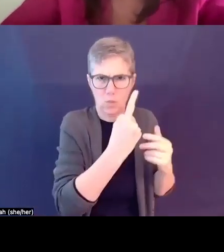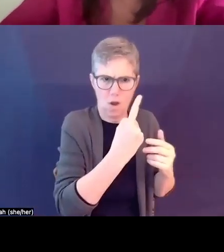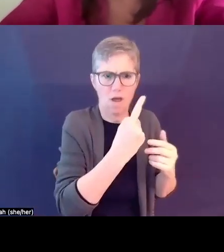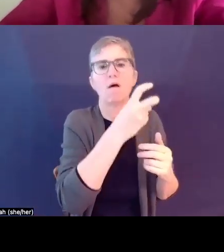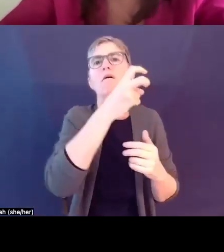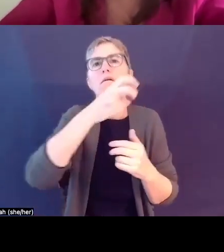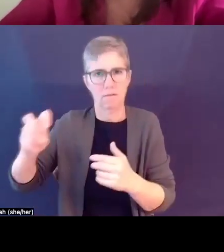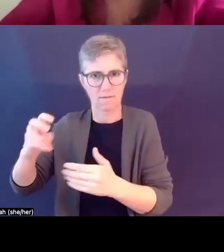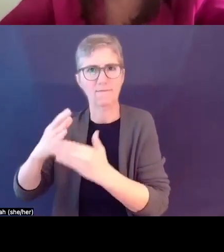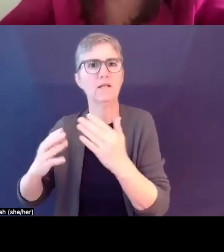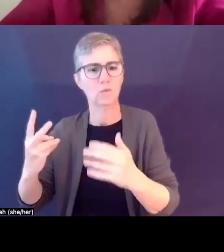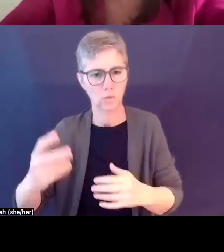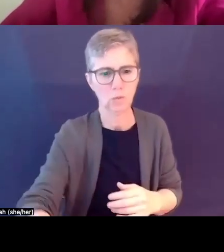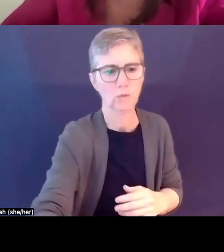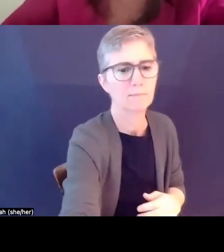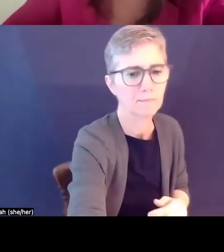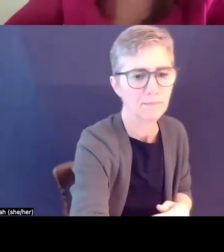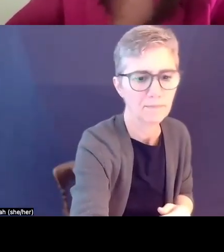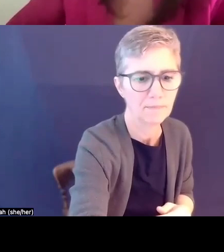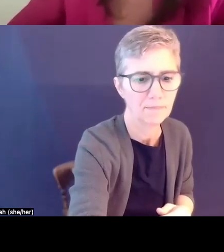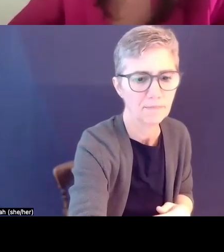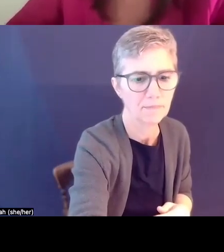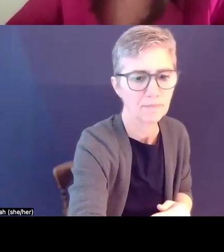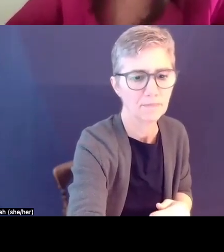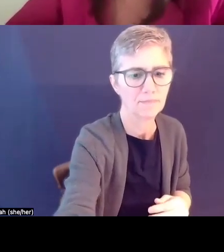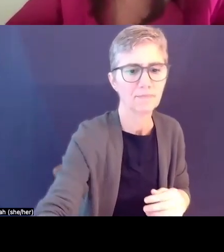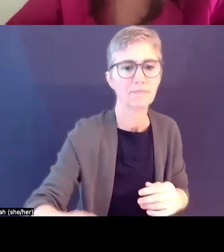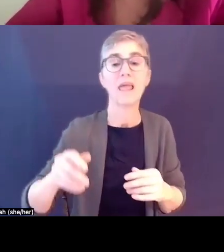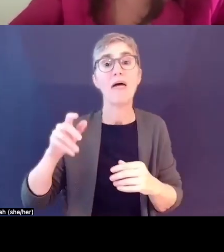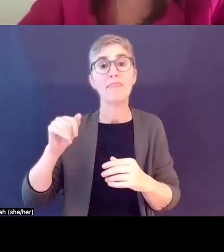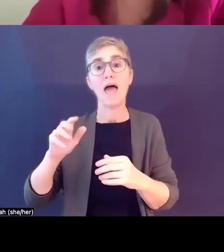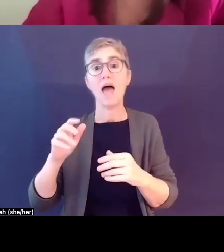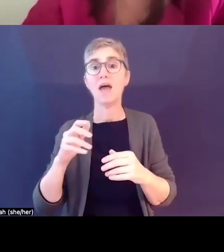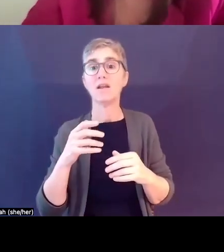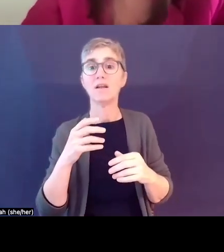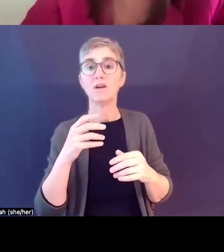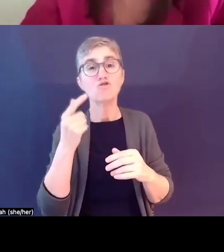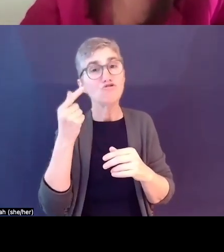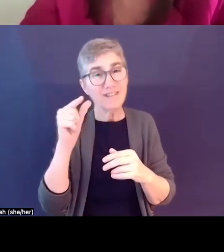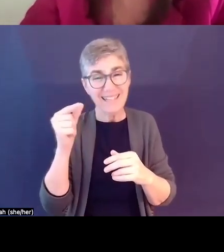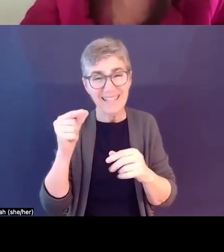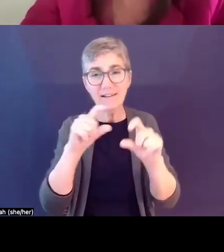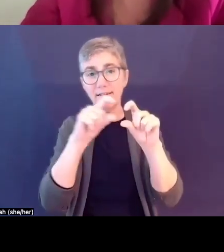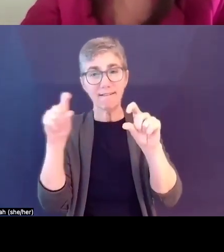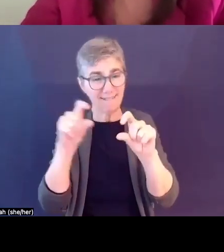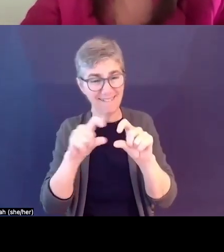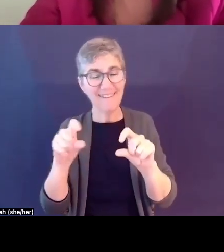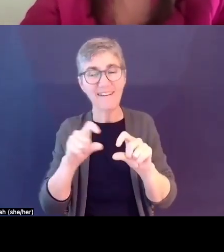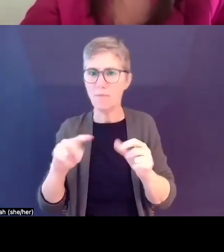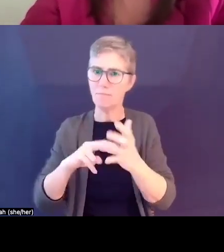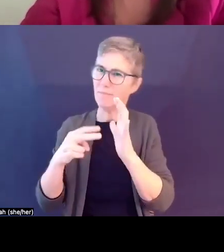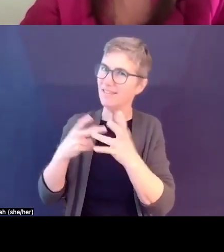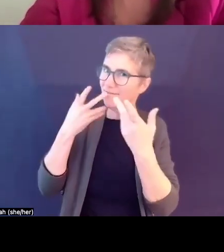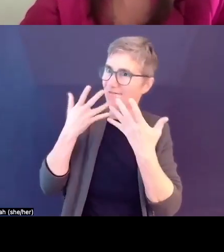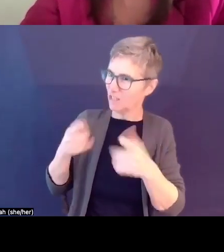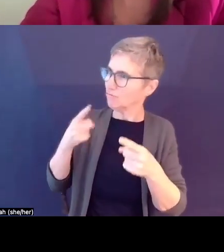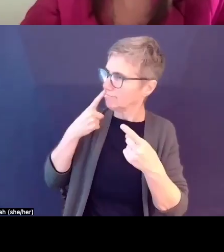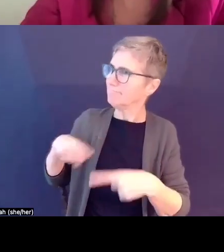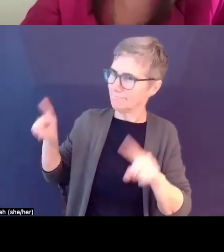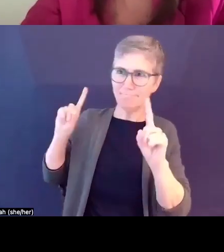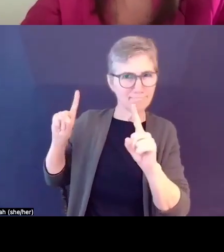entered phase 2 for that practice. And the rows in green simply indicate sites that have completed phase 2 and achieved fidelity at this